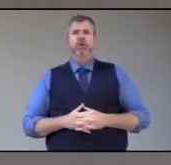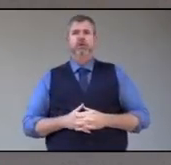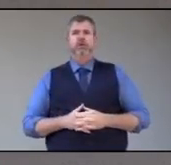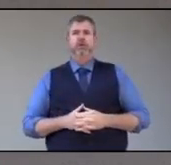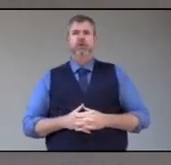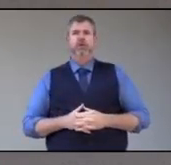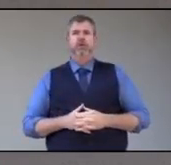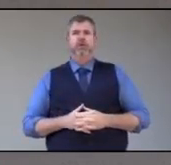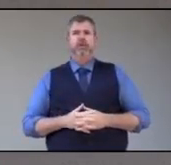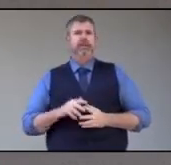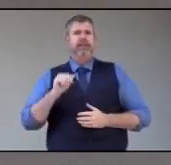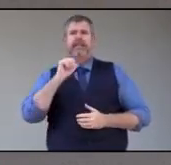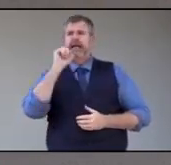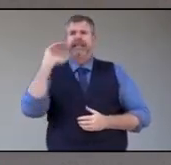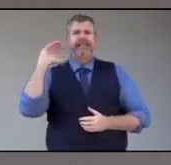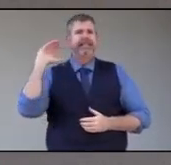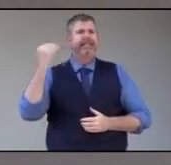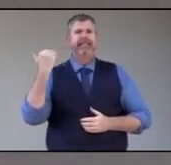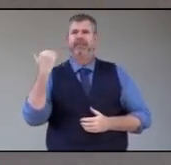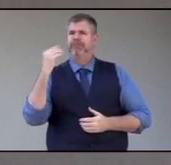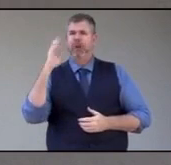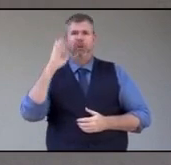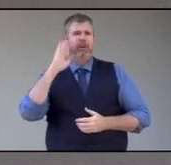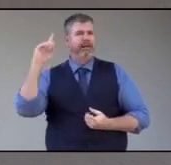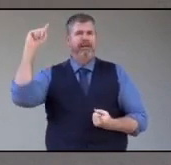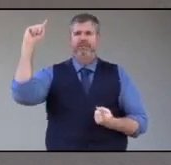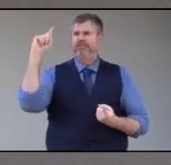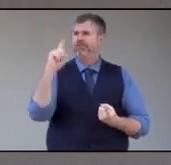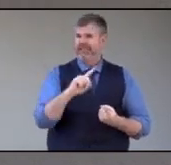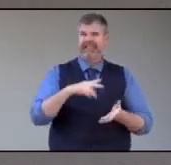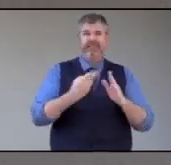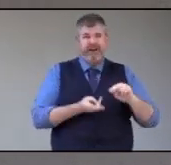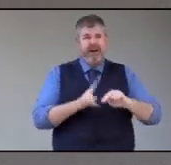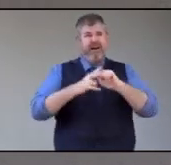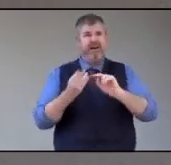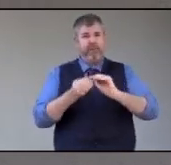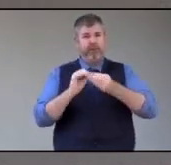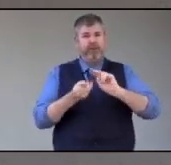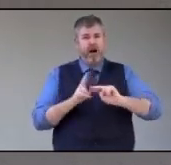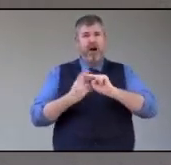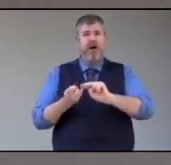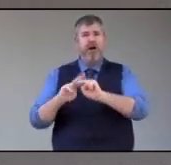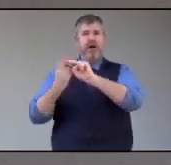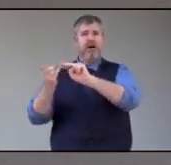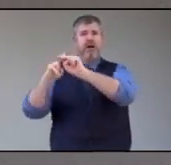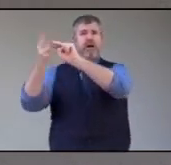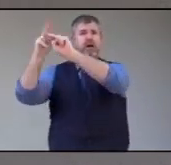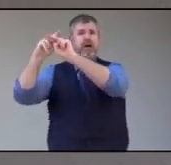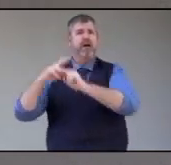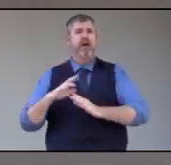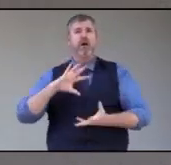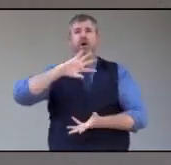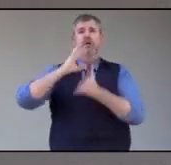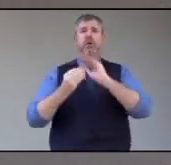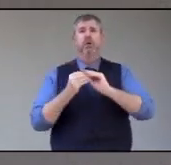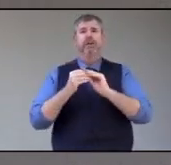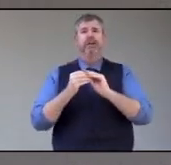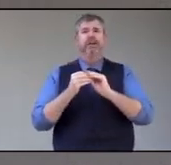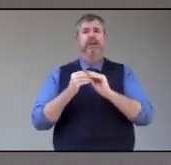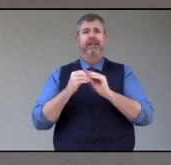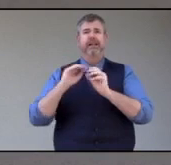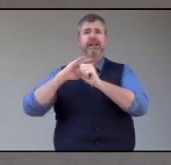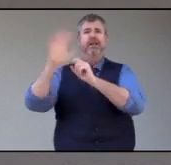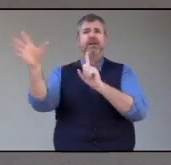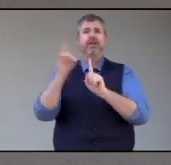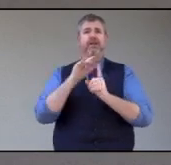up. In terms of total cases, we are still at 50 or more cases